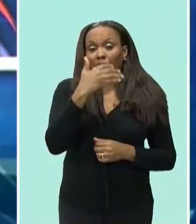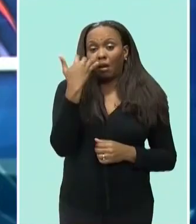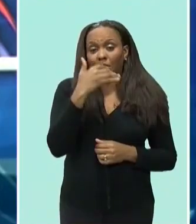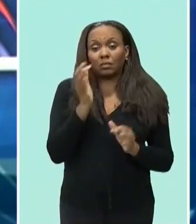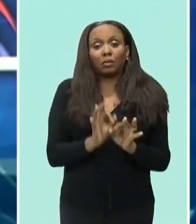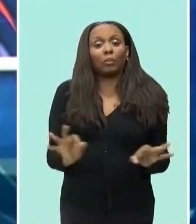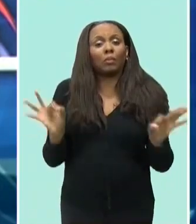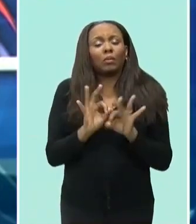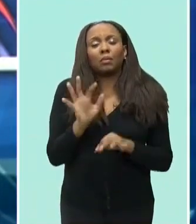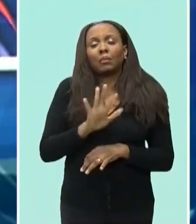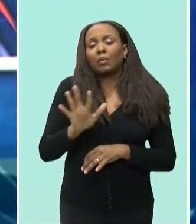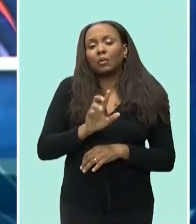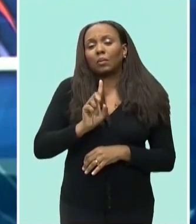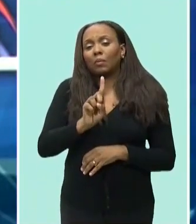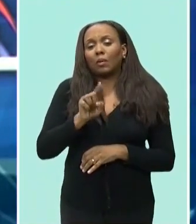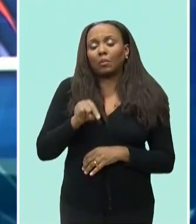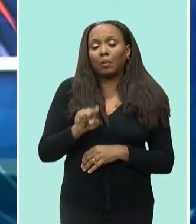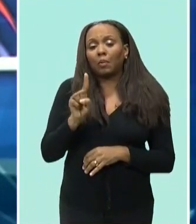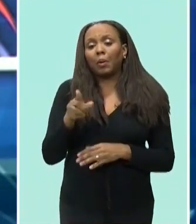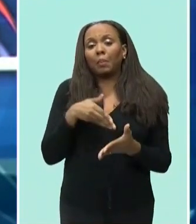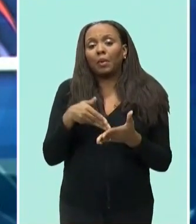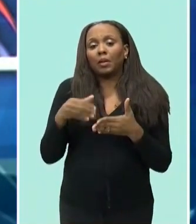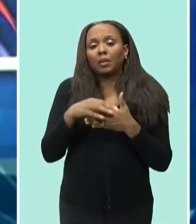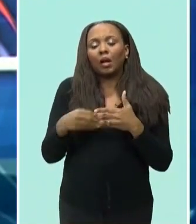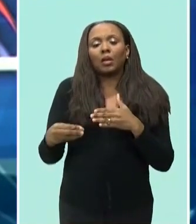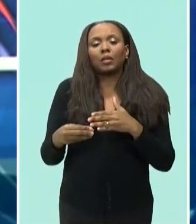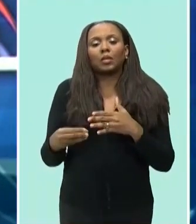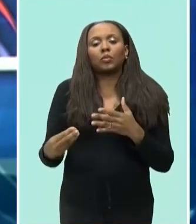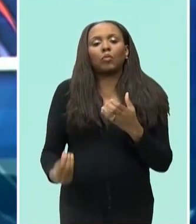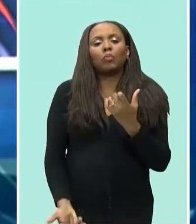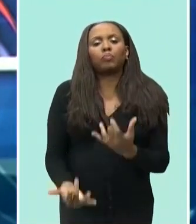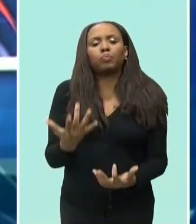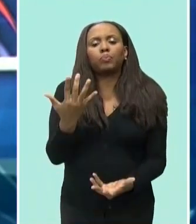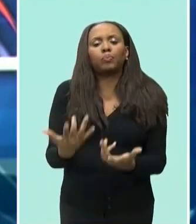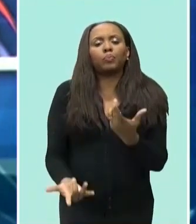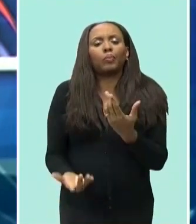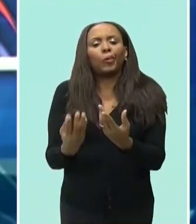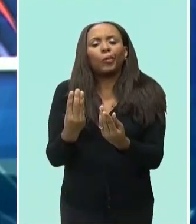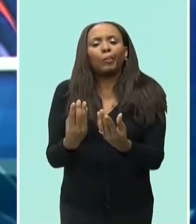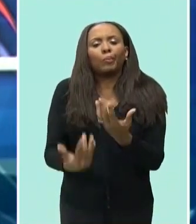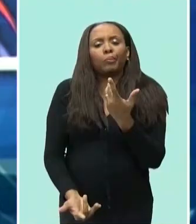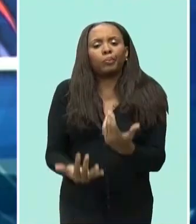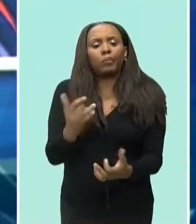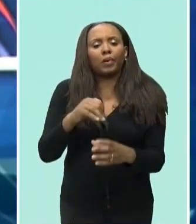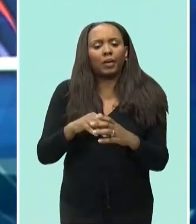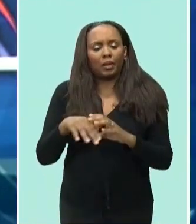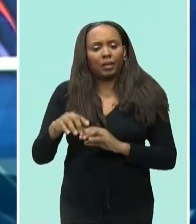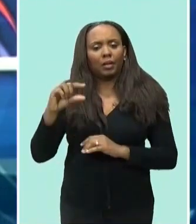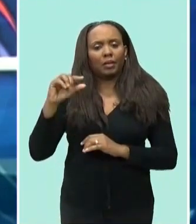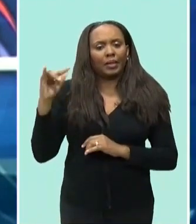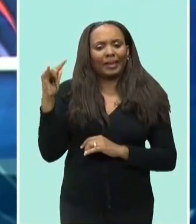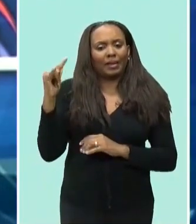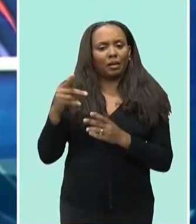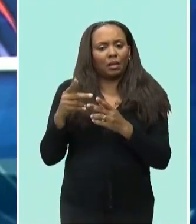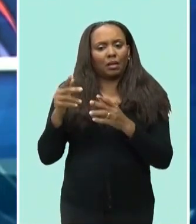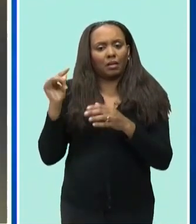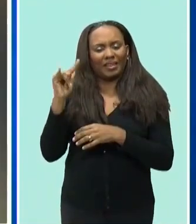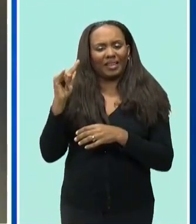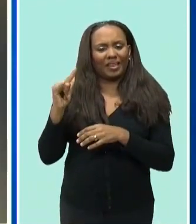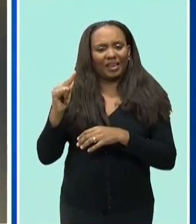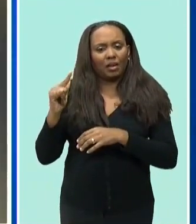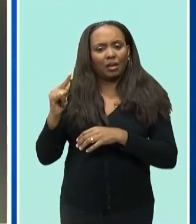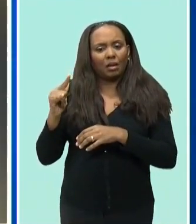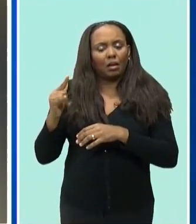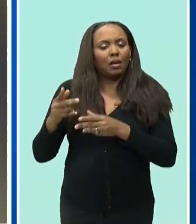estimated $1.1 million were destroyed today in the incinerator over at the Grantley Adams International Airport. 93 bags